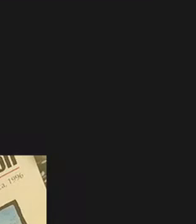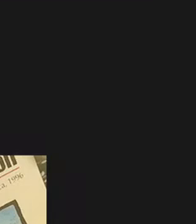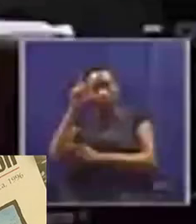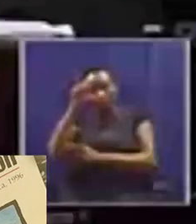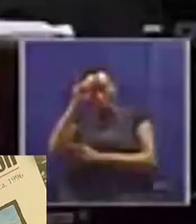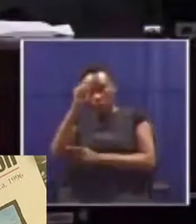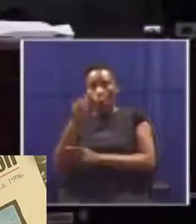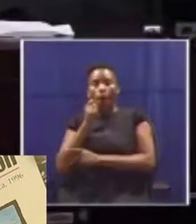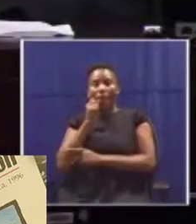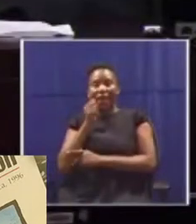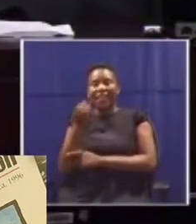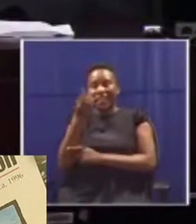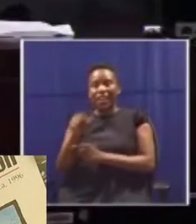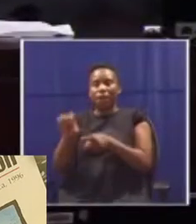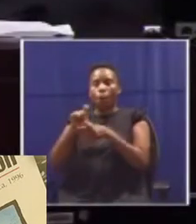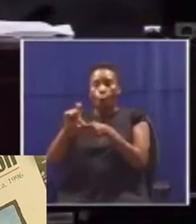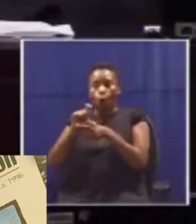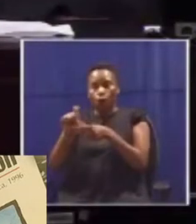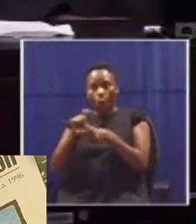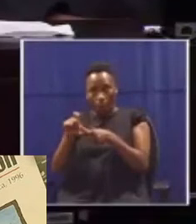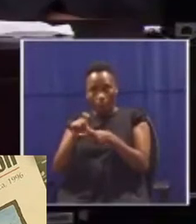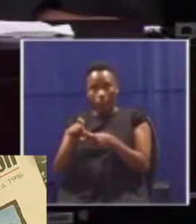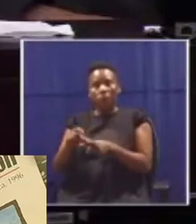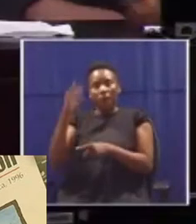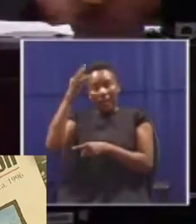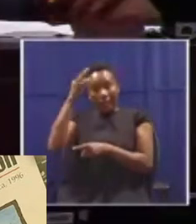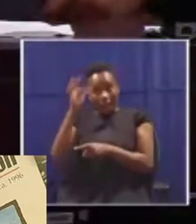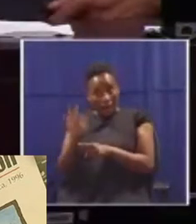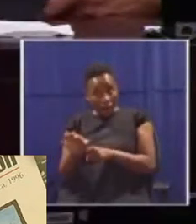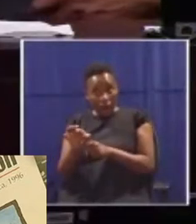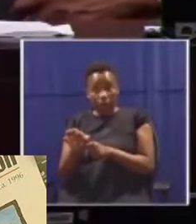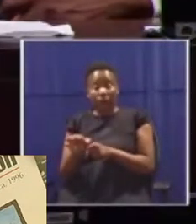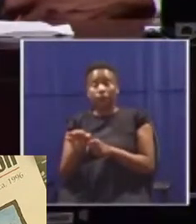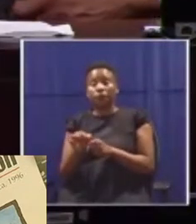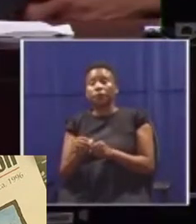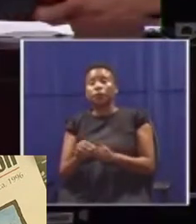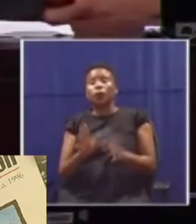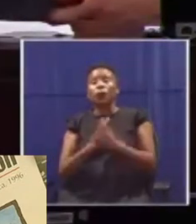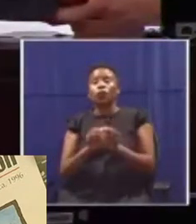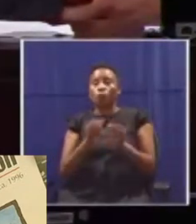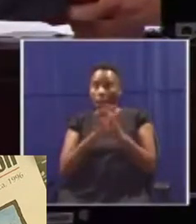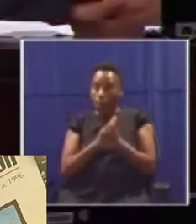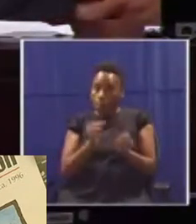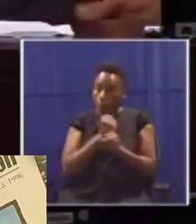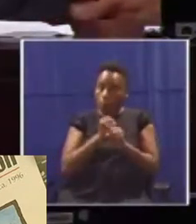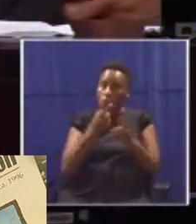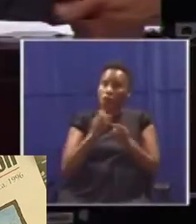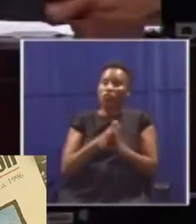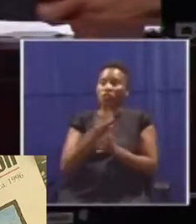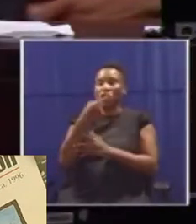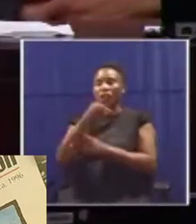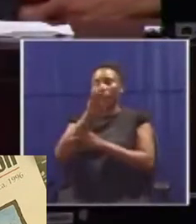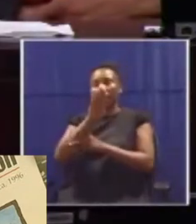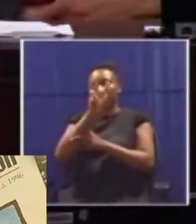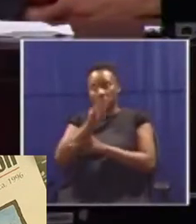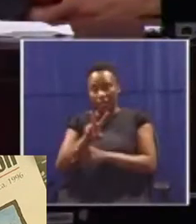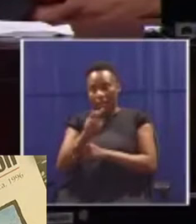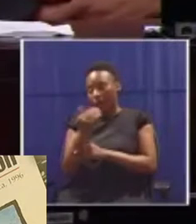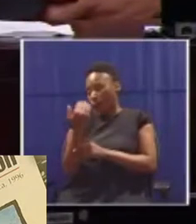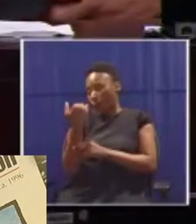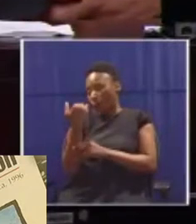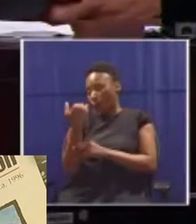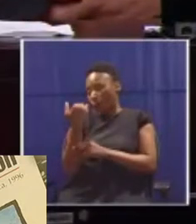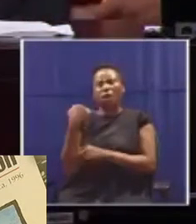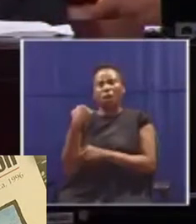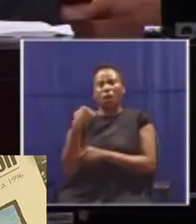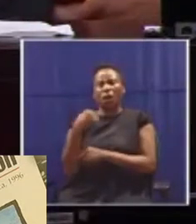Government delivered on a national strategic plan on gender-based violence and femicide. Just over a year ago,